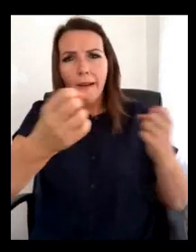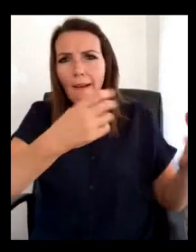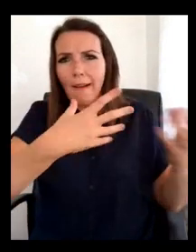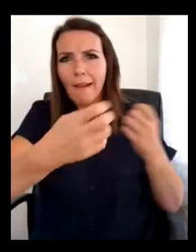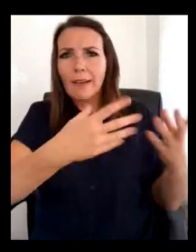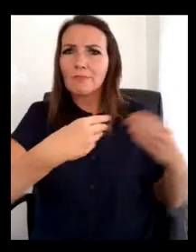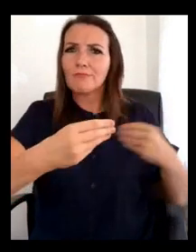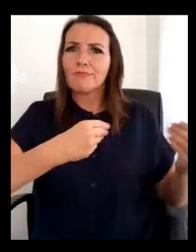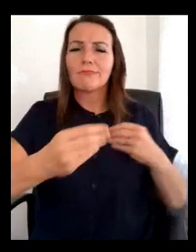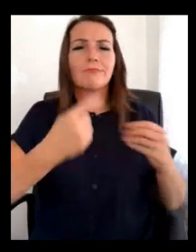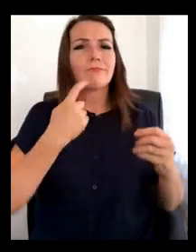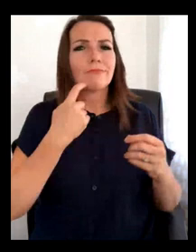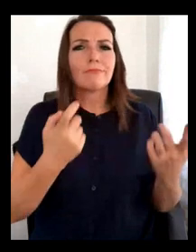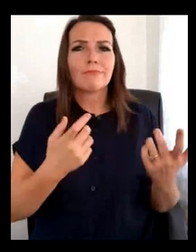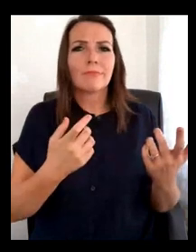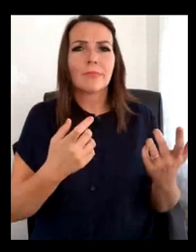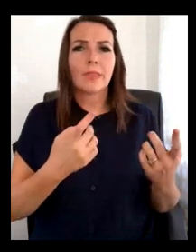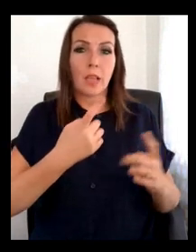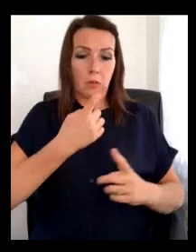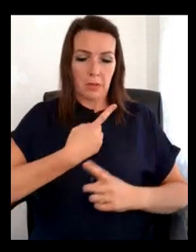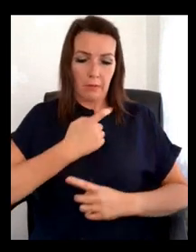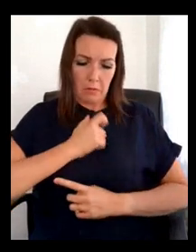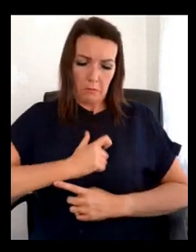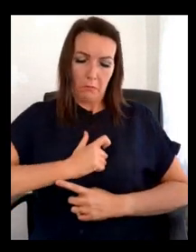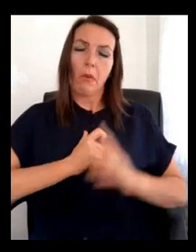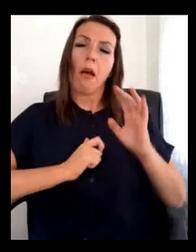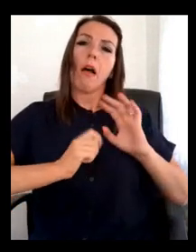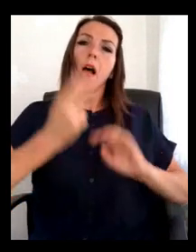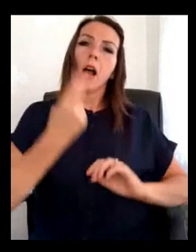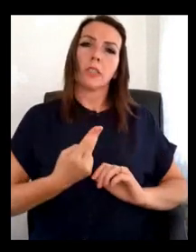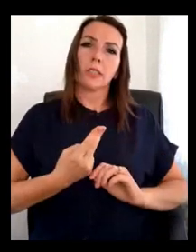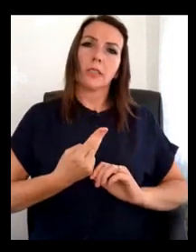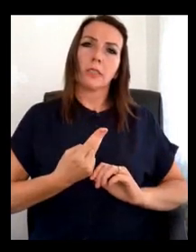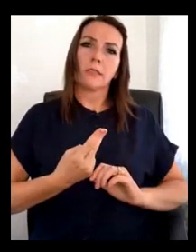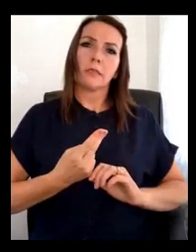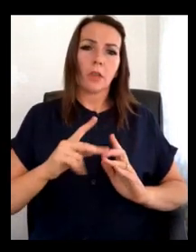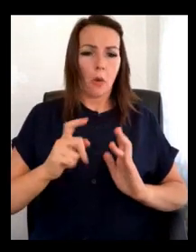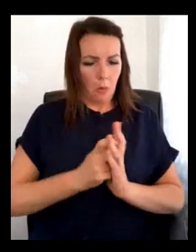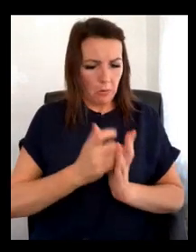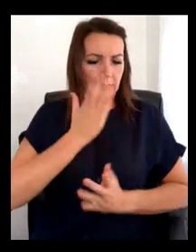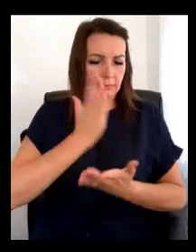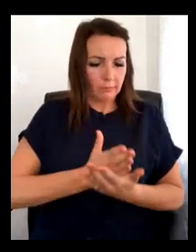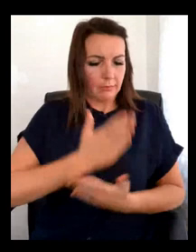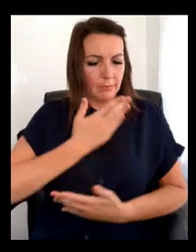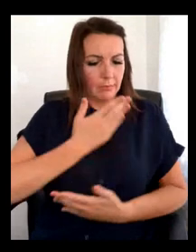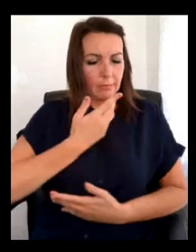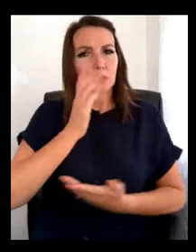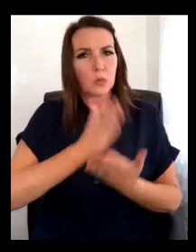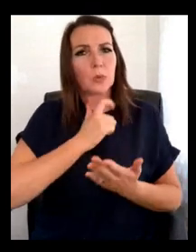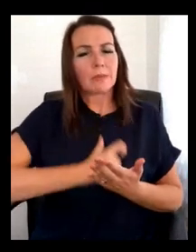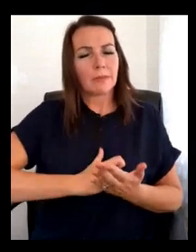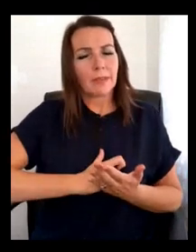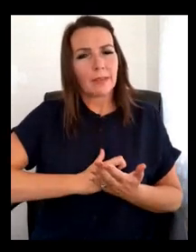started identifying as an artist and I just be who I am, it meant that so many people in these